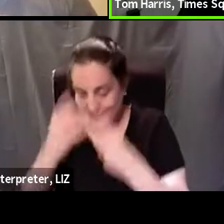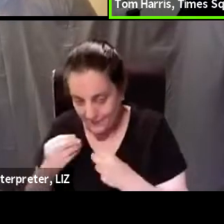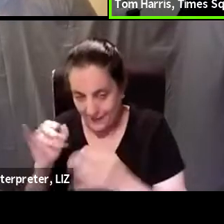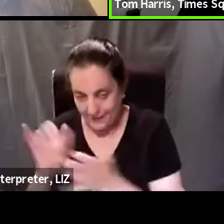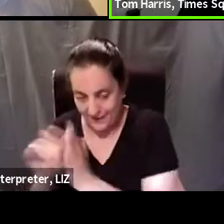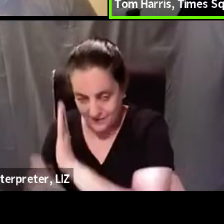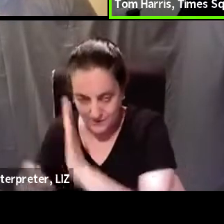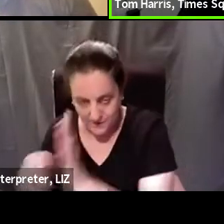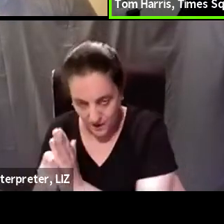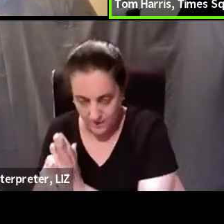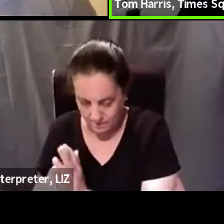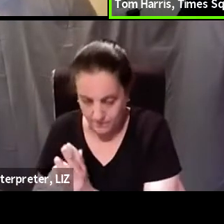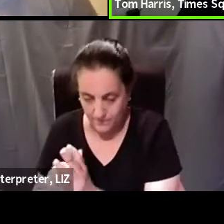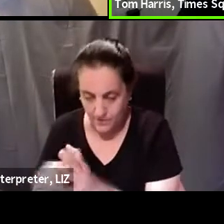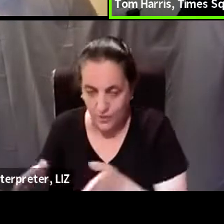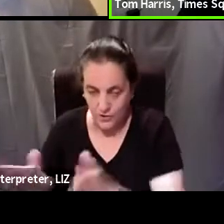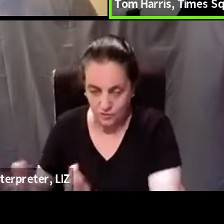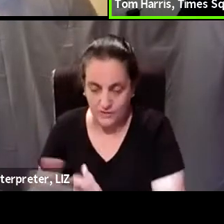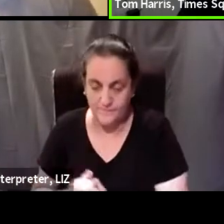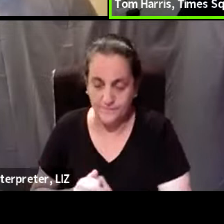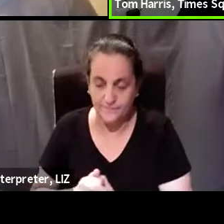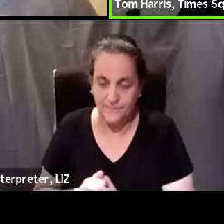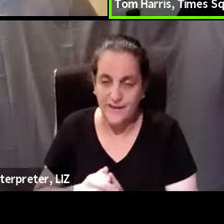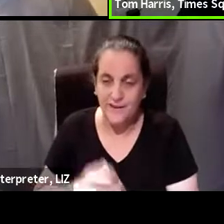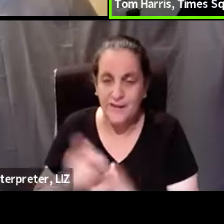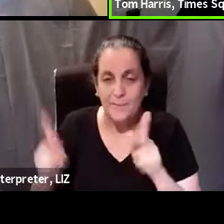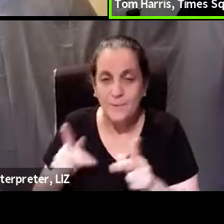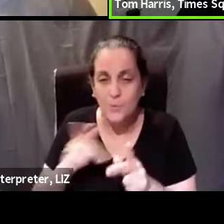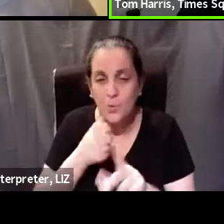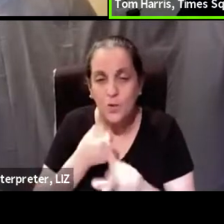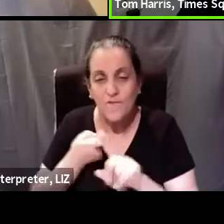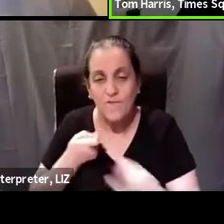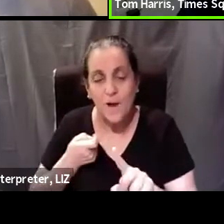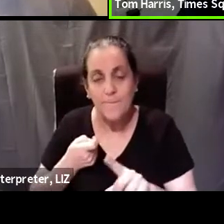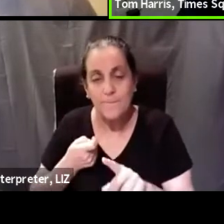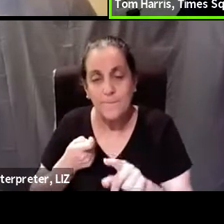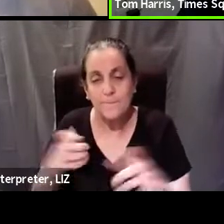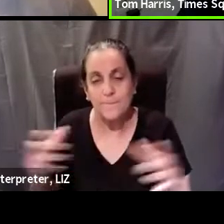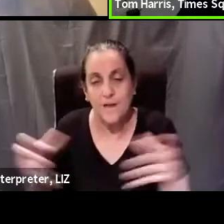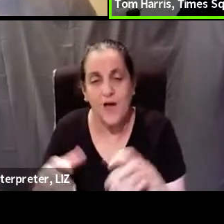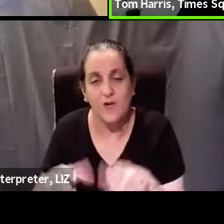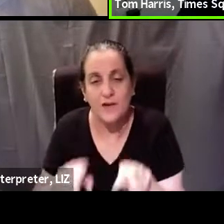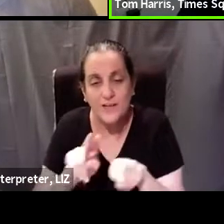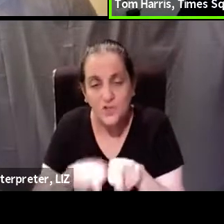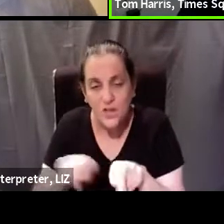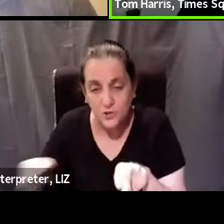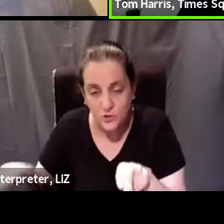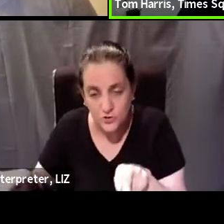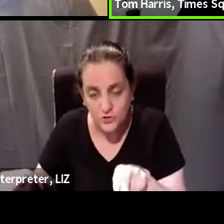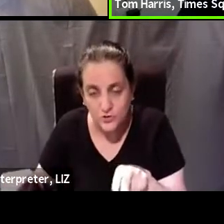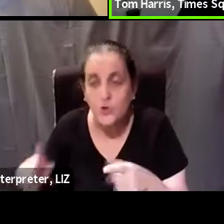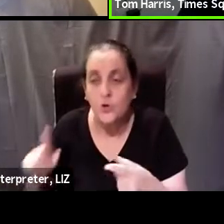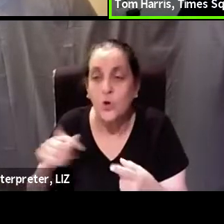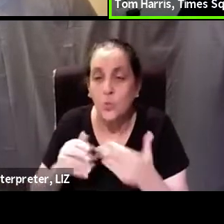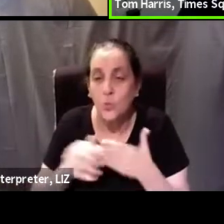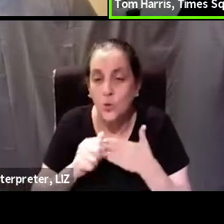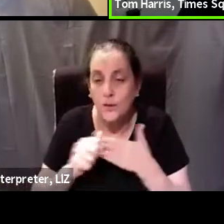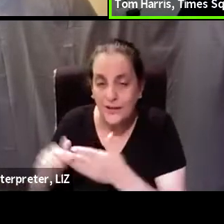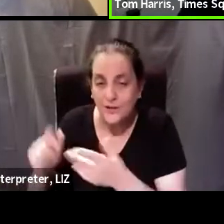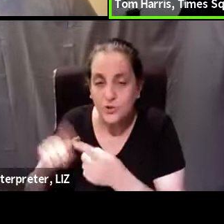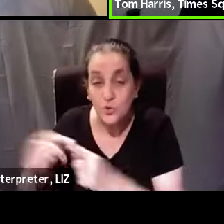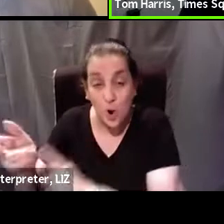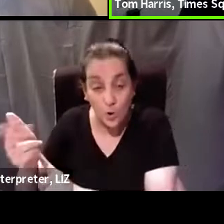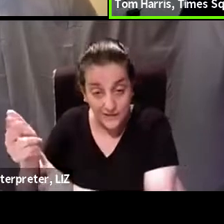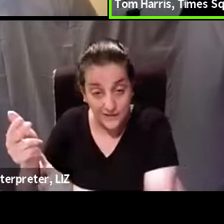saw that people from congregate shelters were brought throughout the city to hotels,